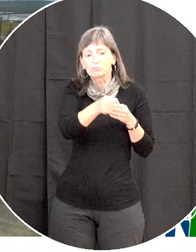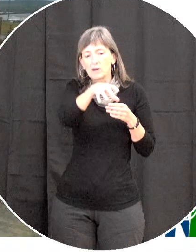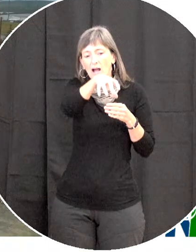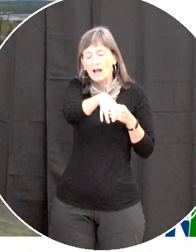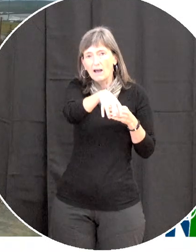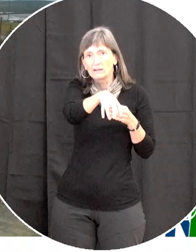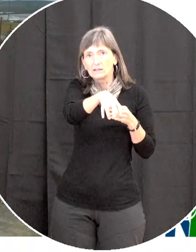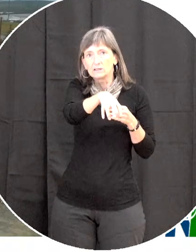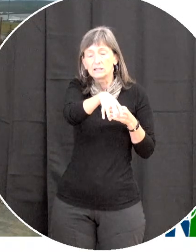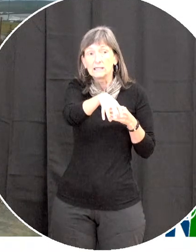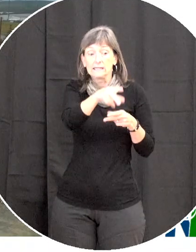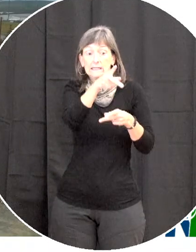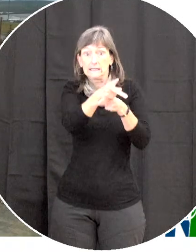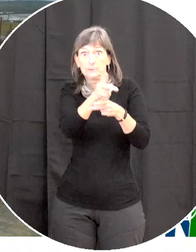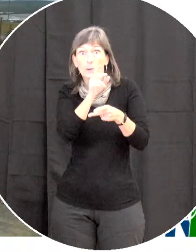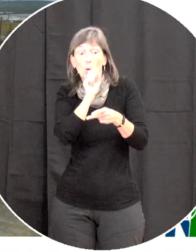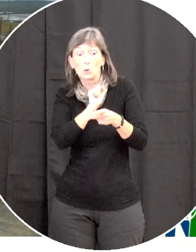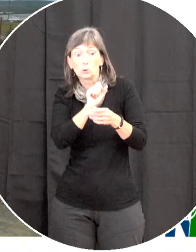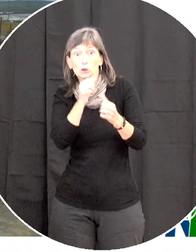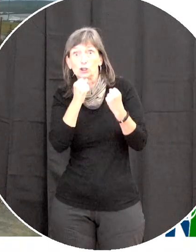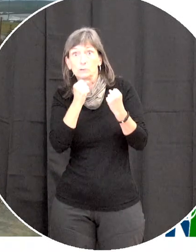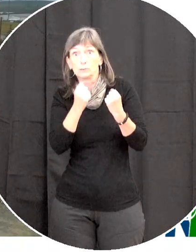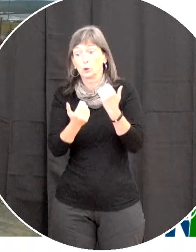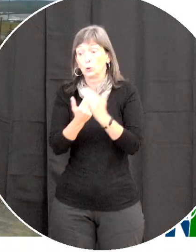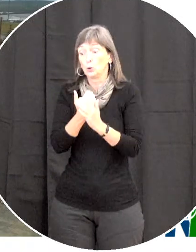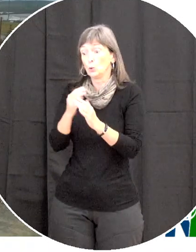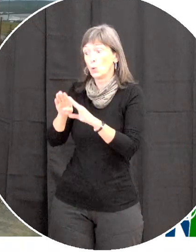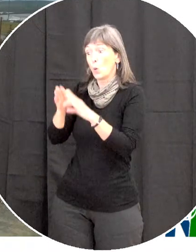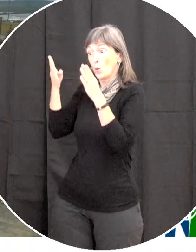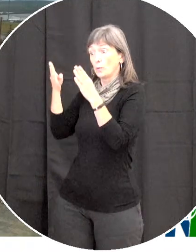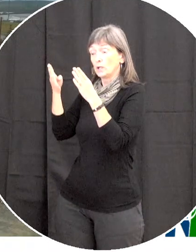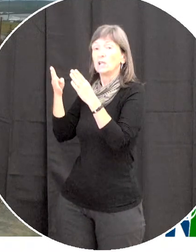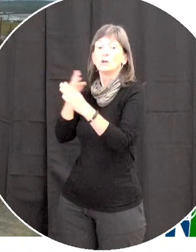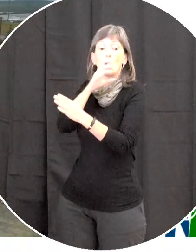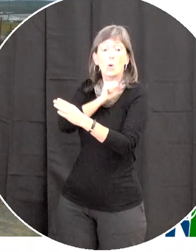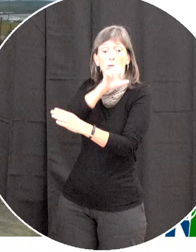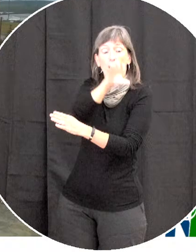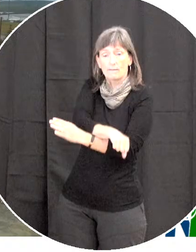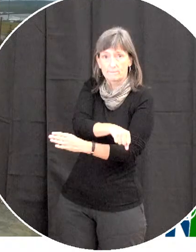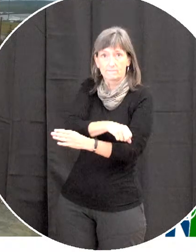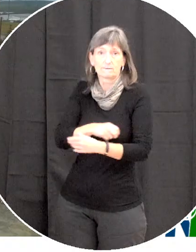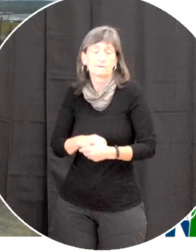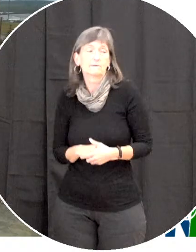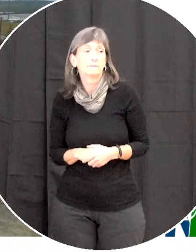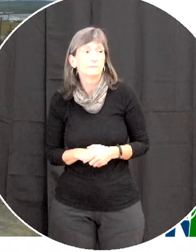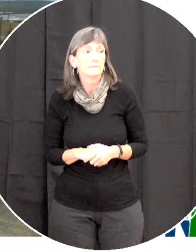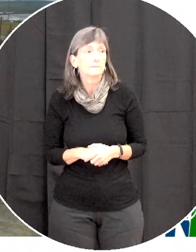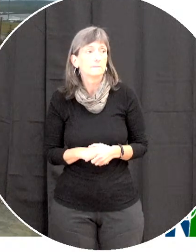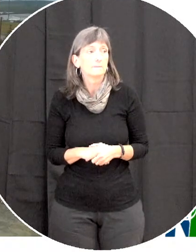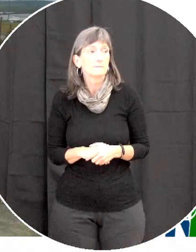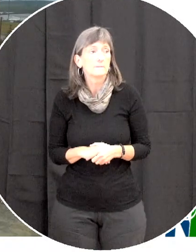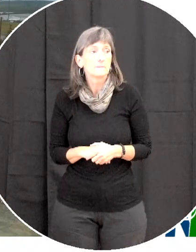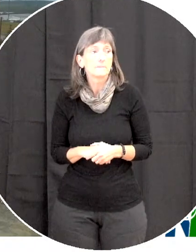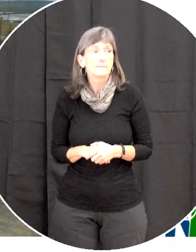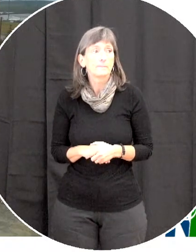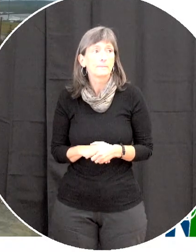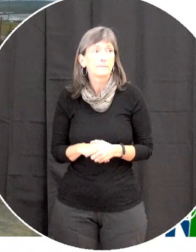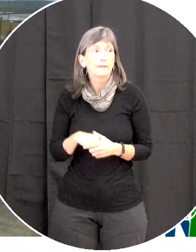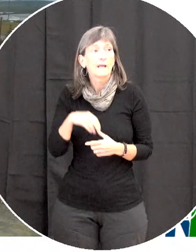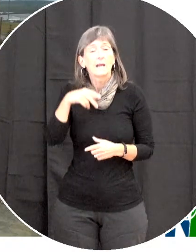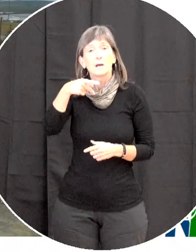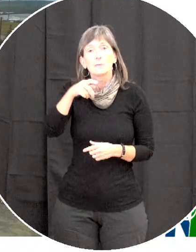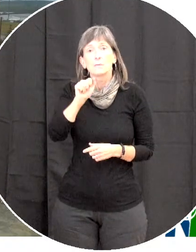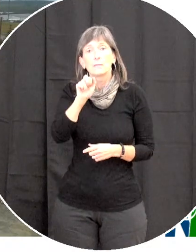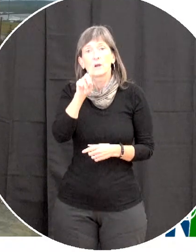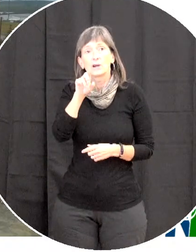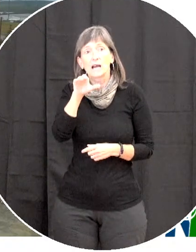the gym will be retained, the new school will open, and the old piece will disappear. In terms of Paradise Intermediate,